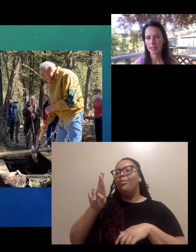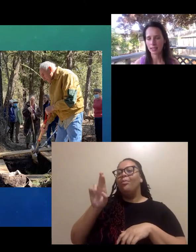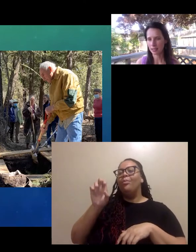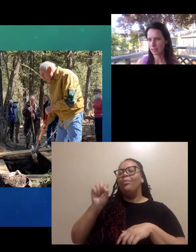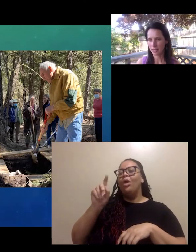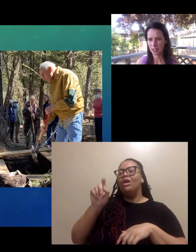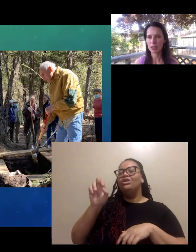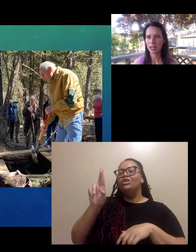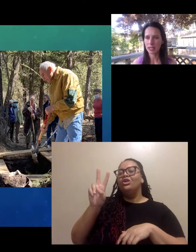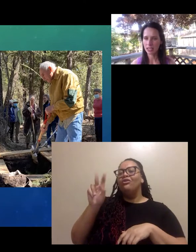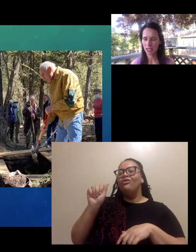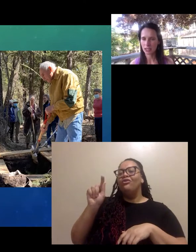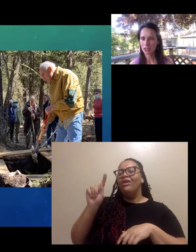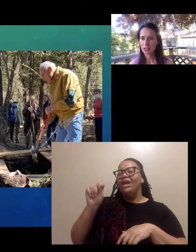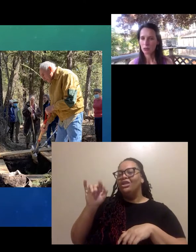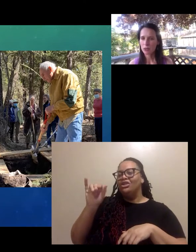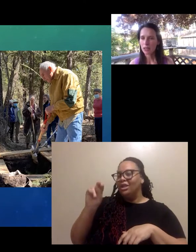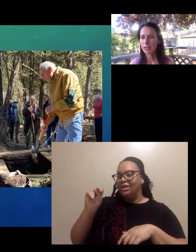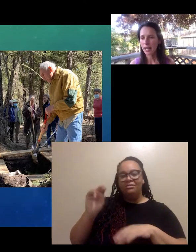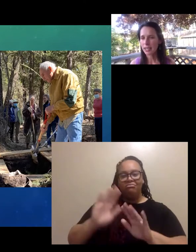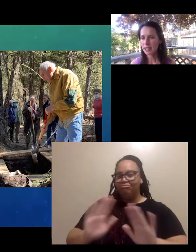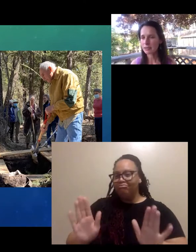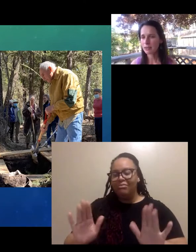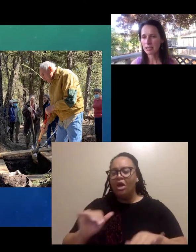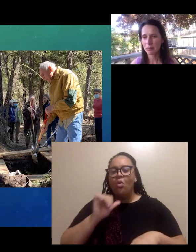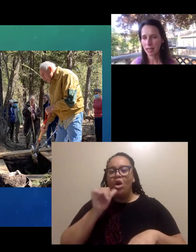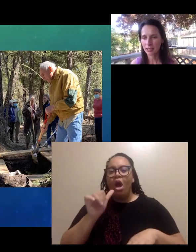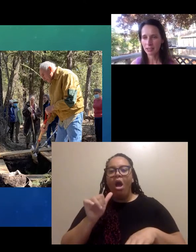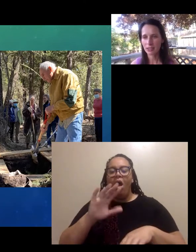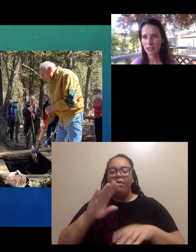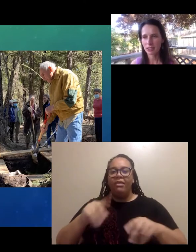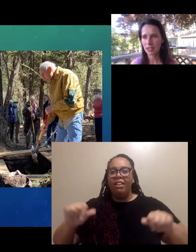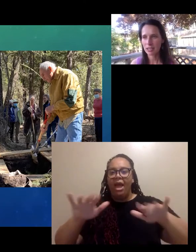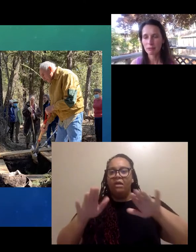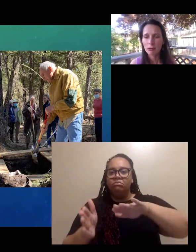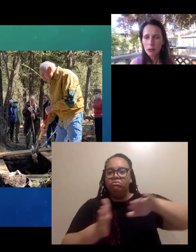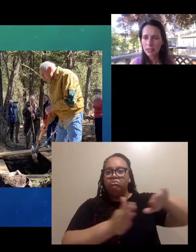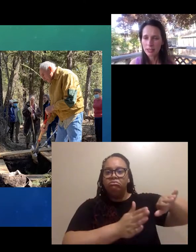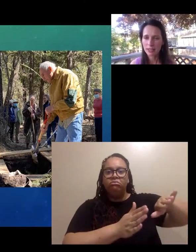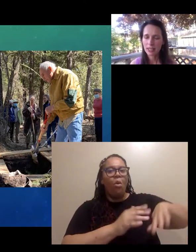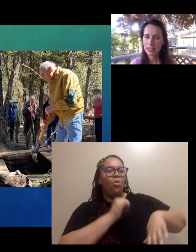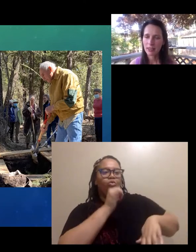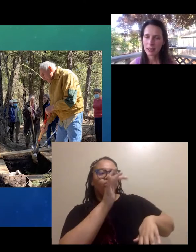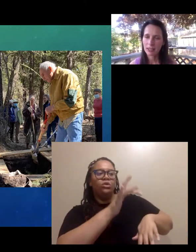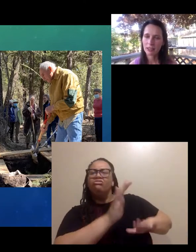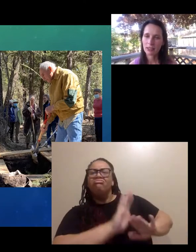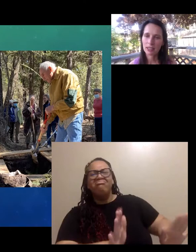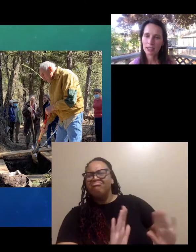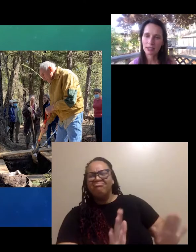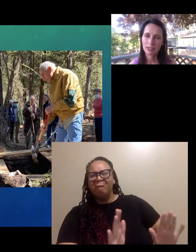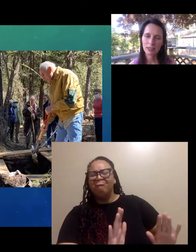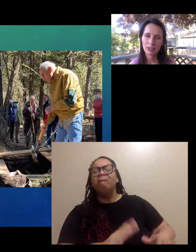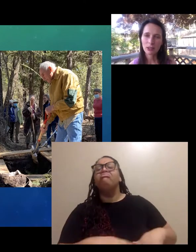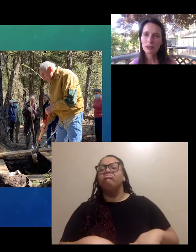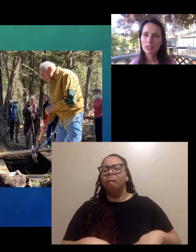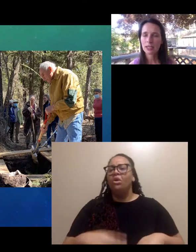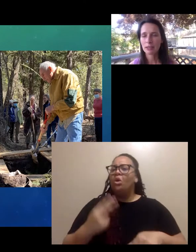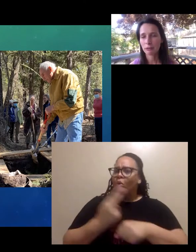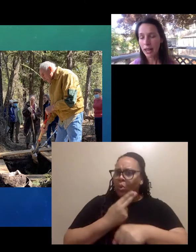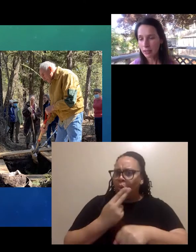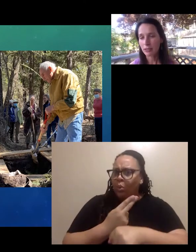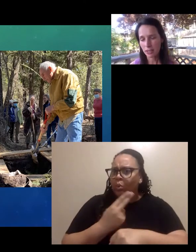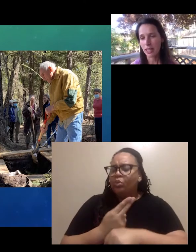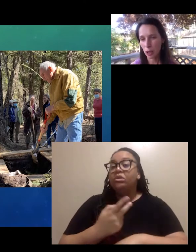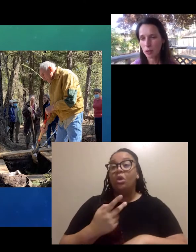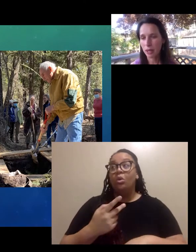this land land aside to be untouched, we are an actively managed forest that is, you know, used to